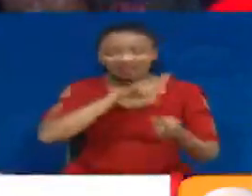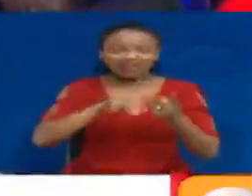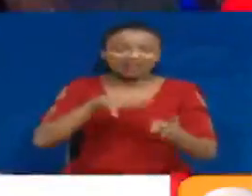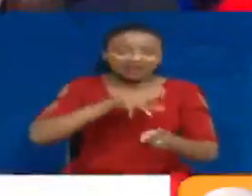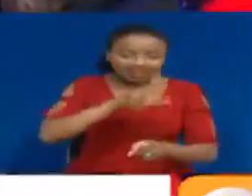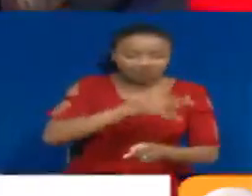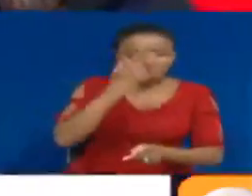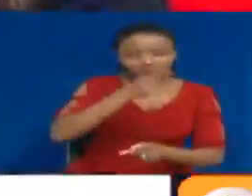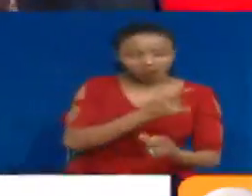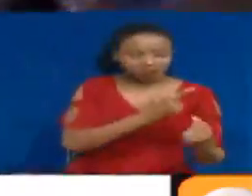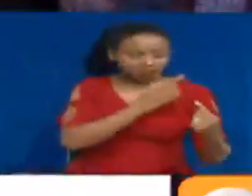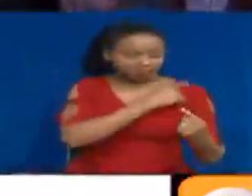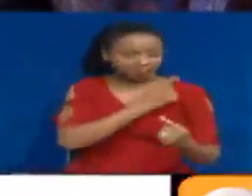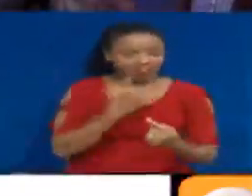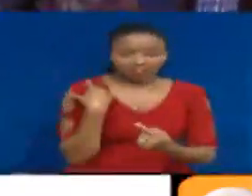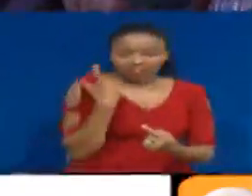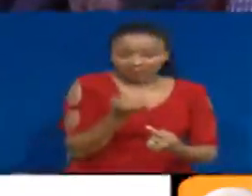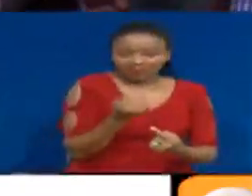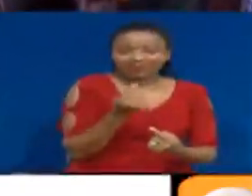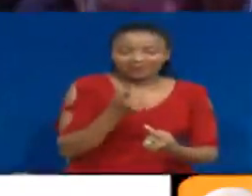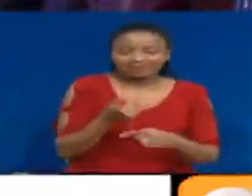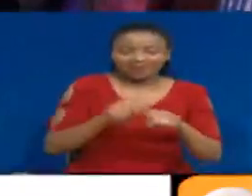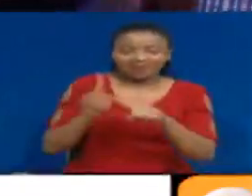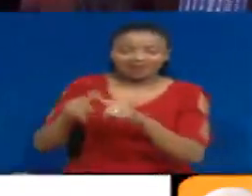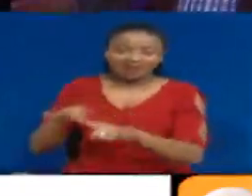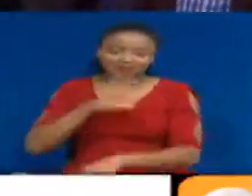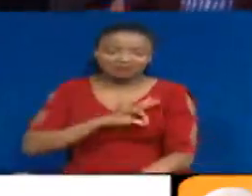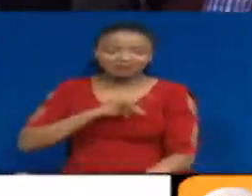their earnings from the Skiza tunes.